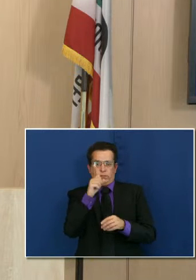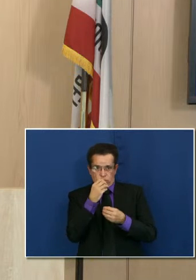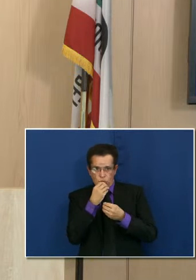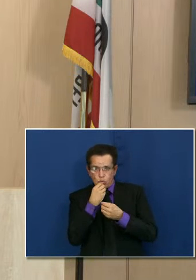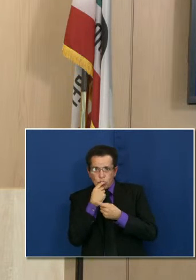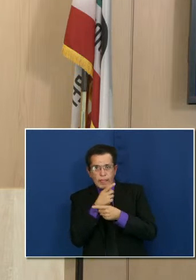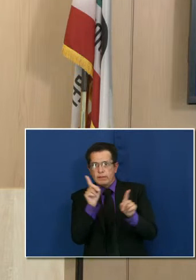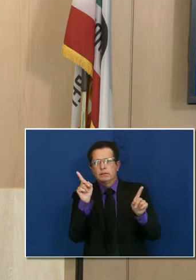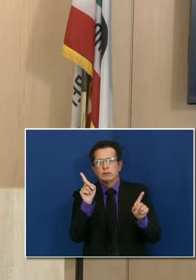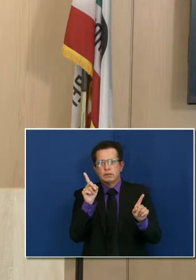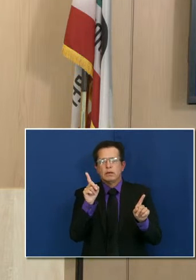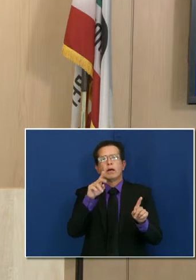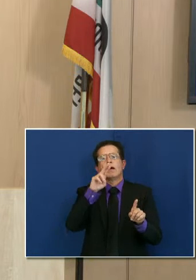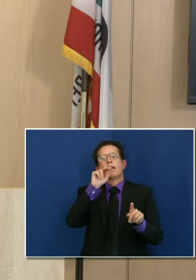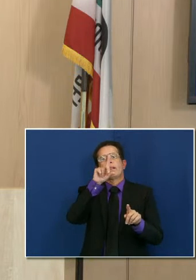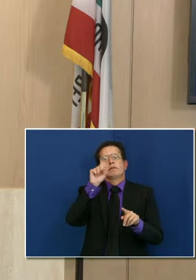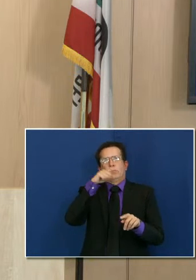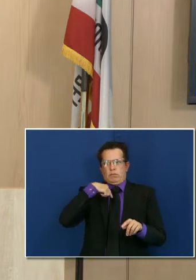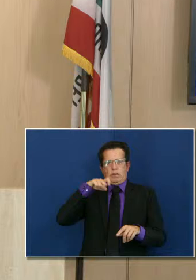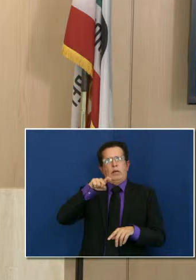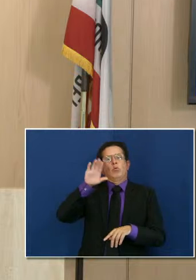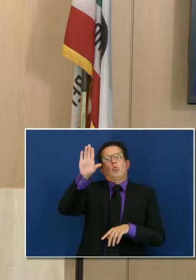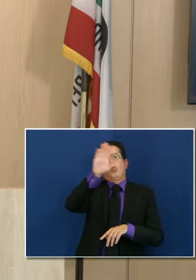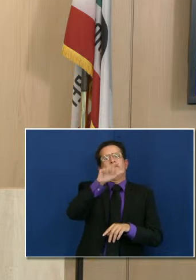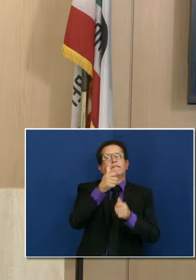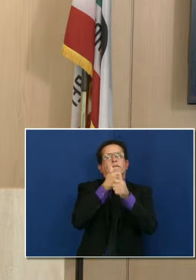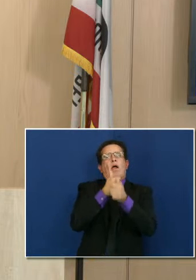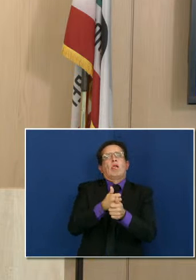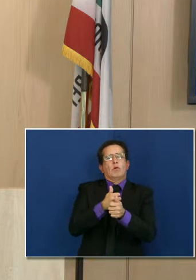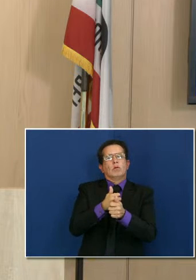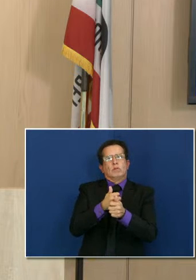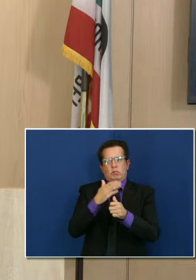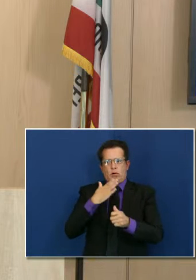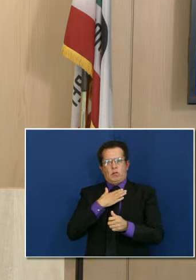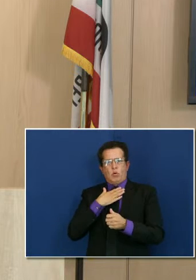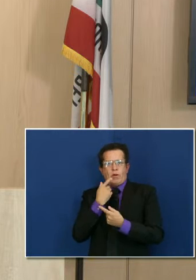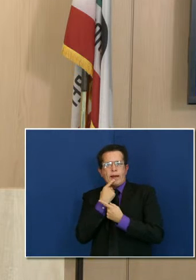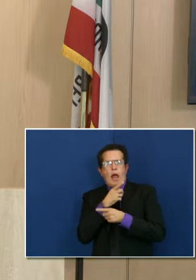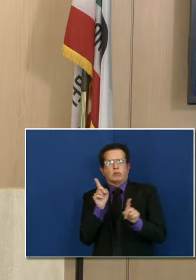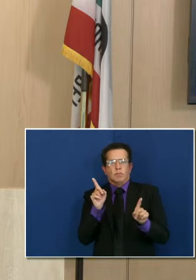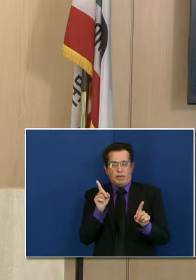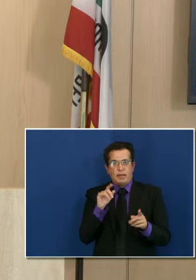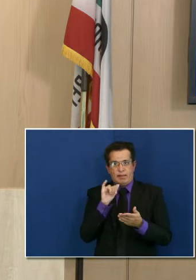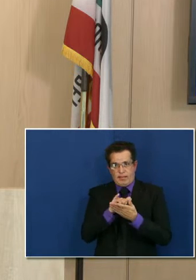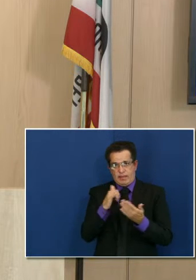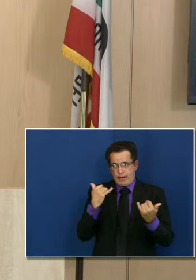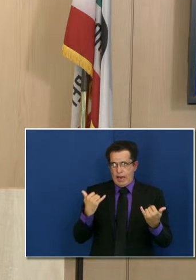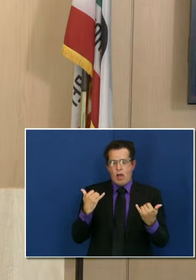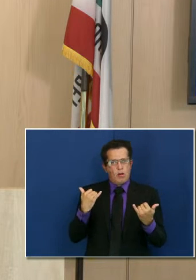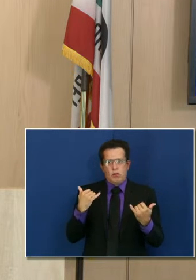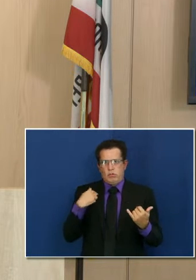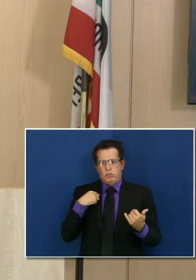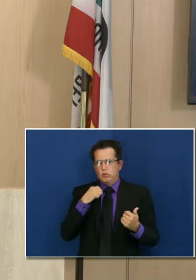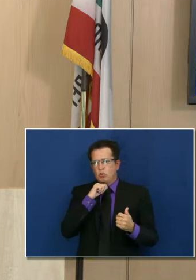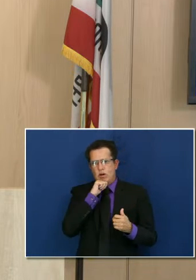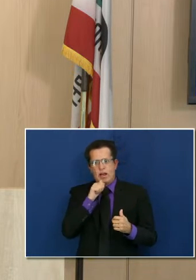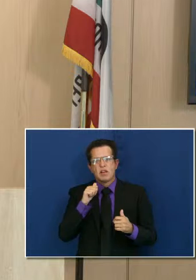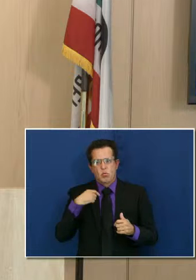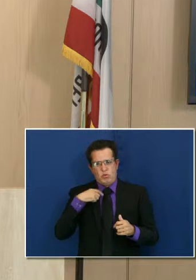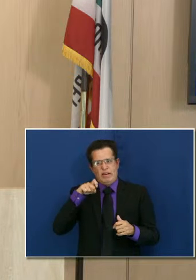there were actions for the general public to take. And given the fact that we were not able